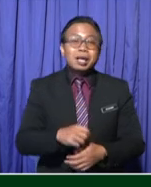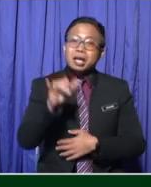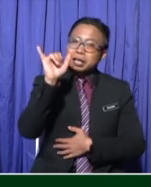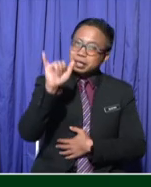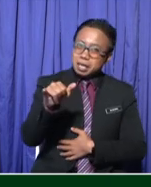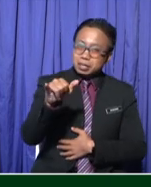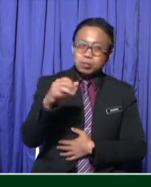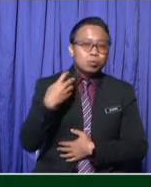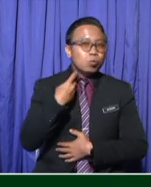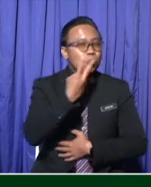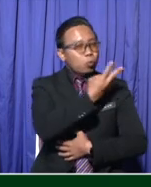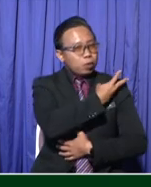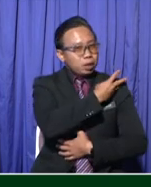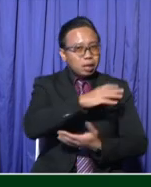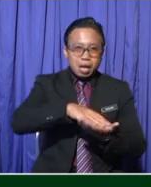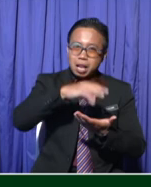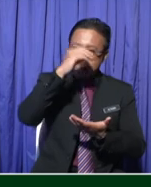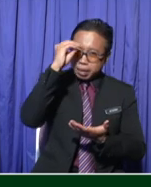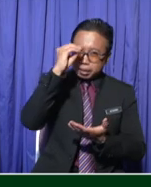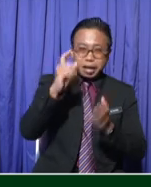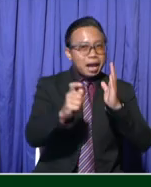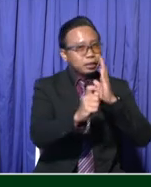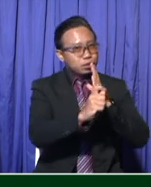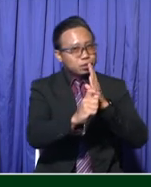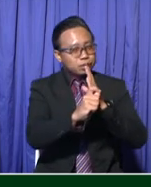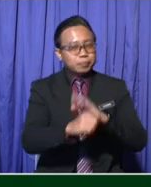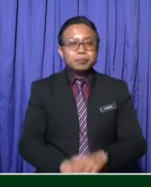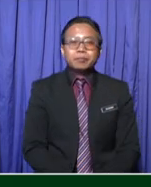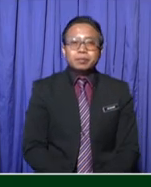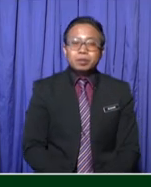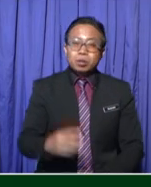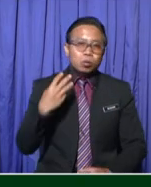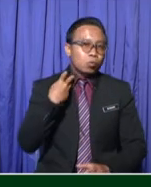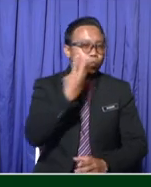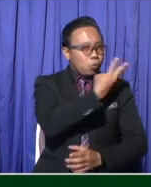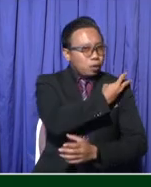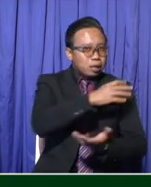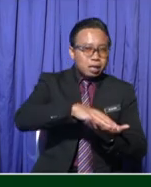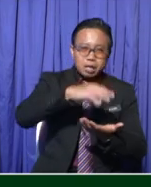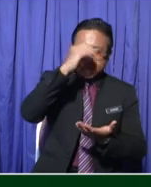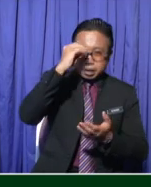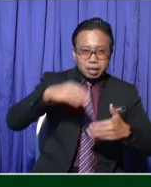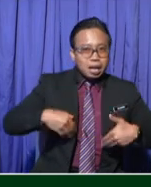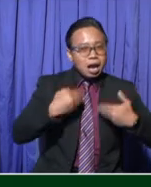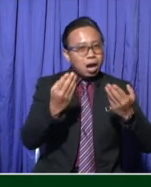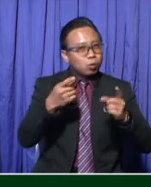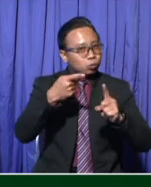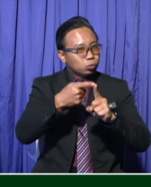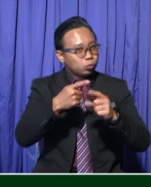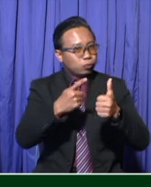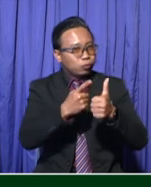Yes, we have learned about addition. We learned how to